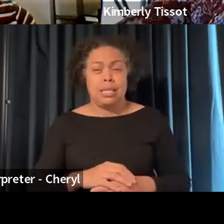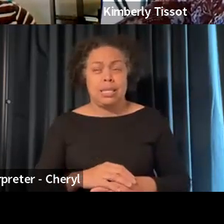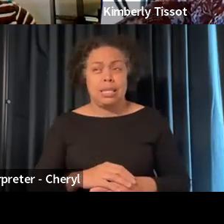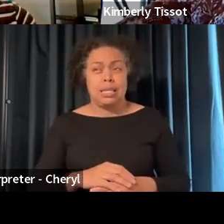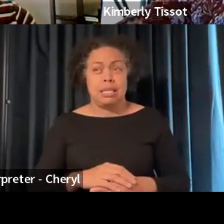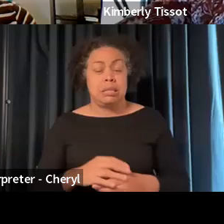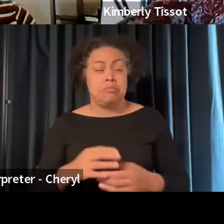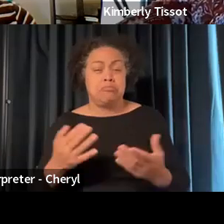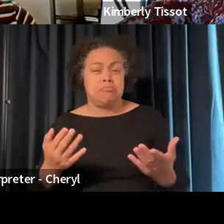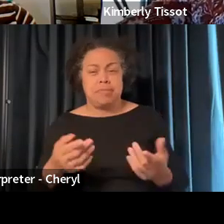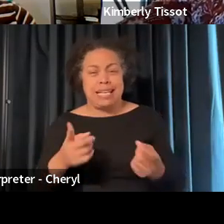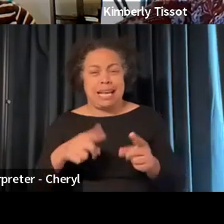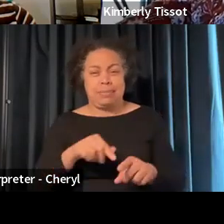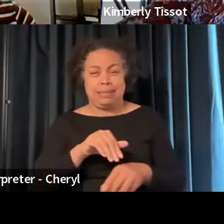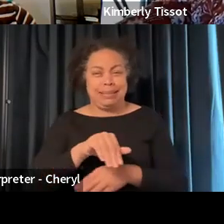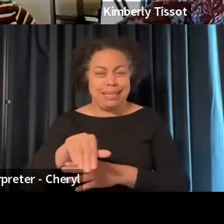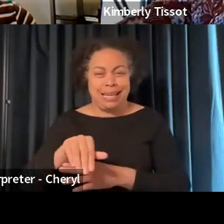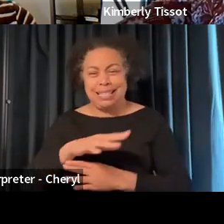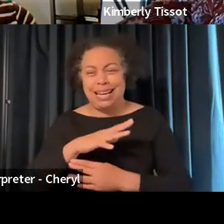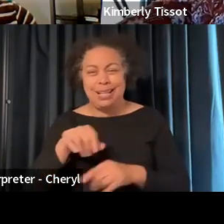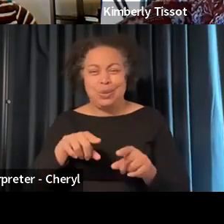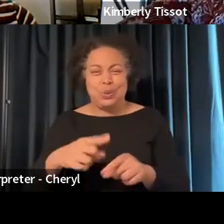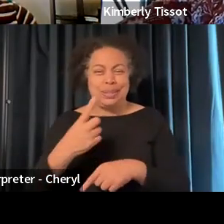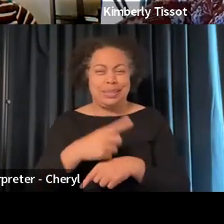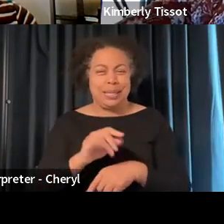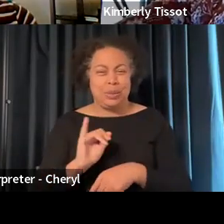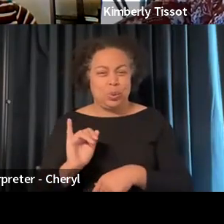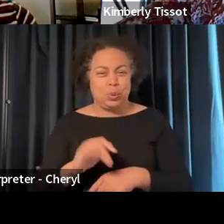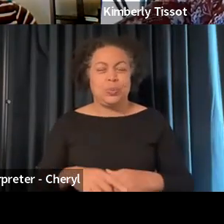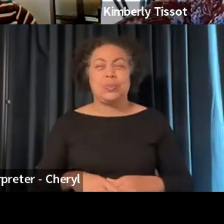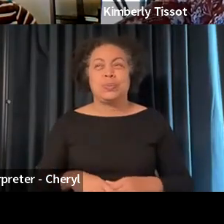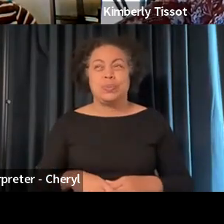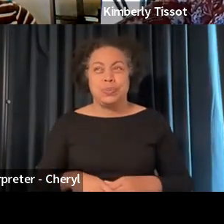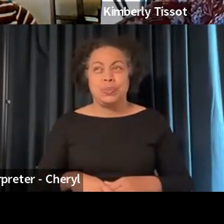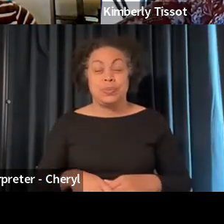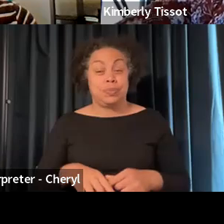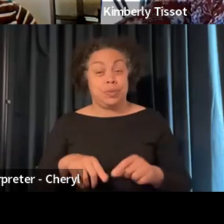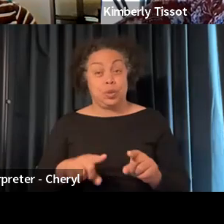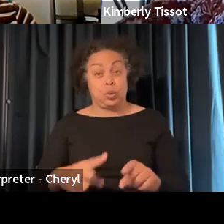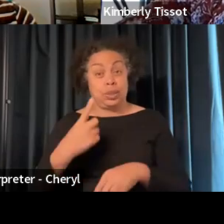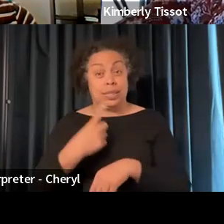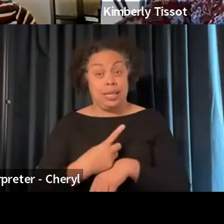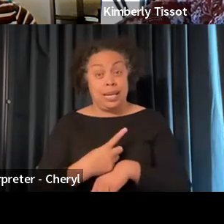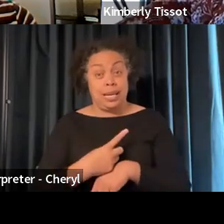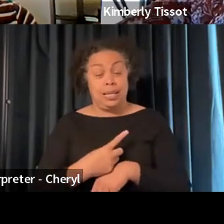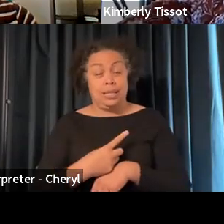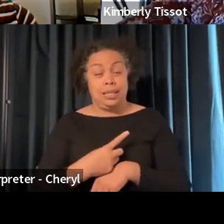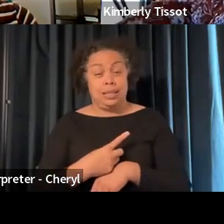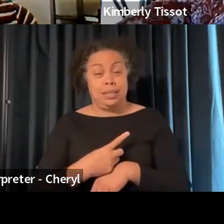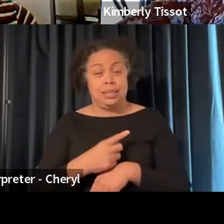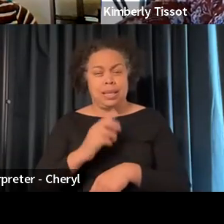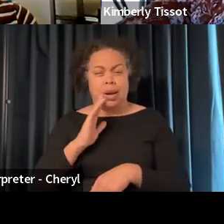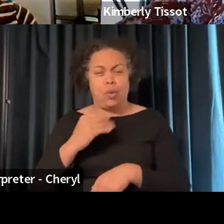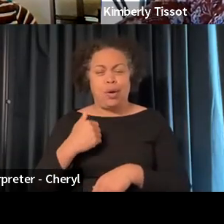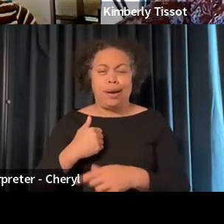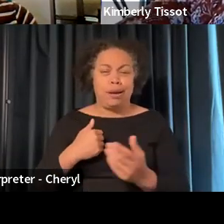it happens at night and at daytime. So at daytime, I'll have maybe a